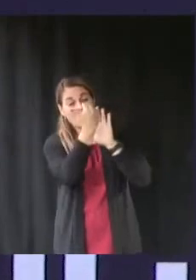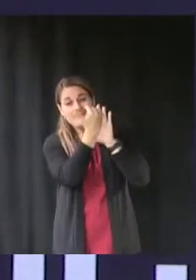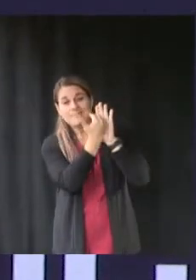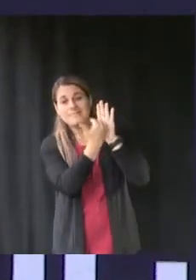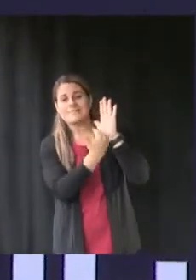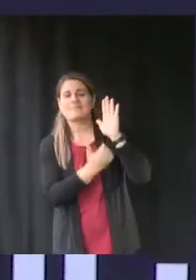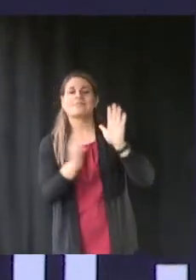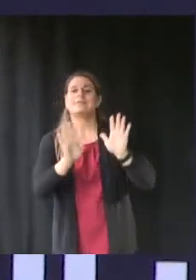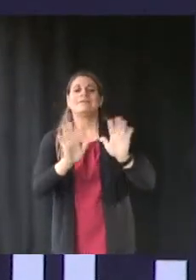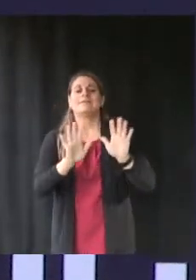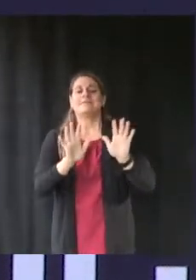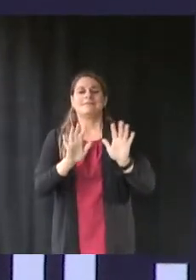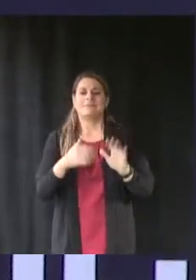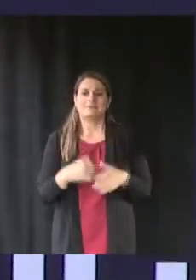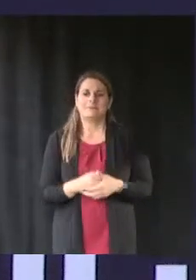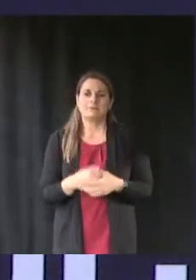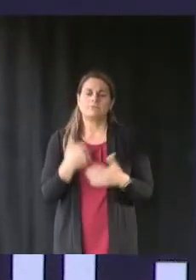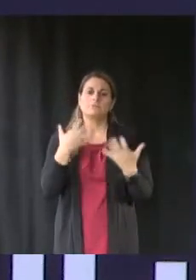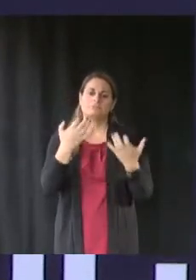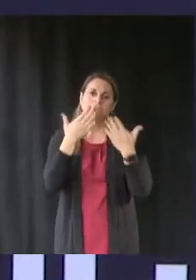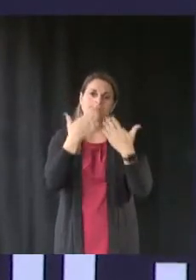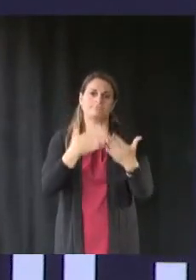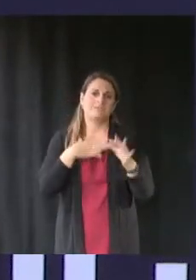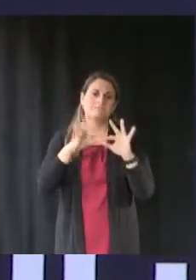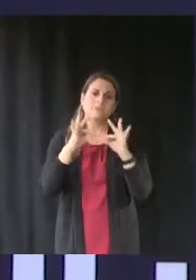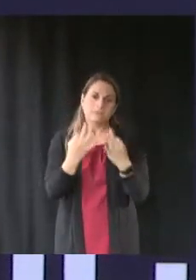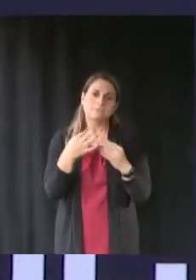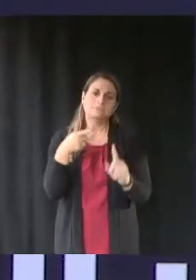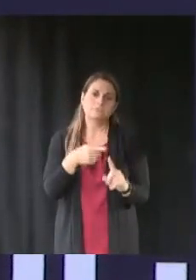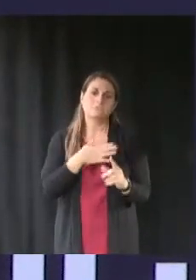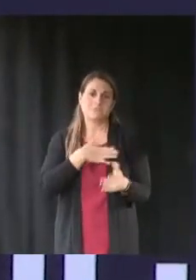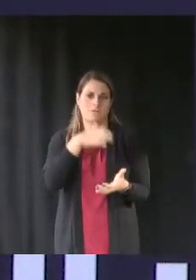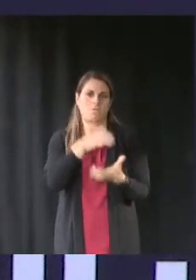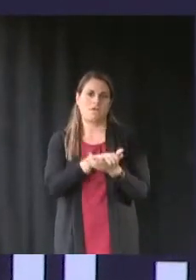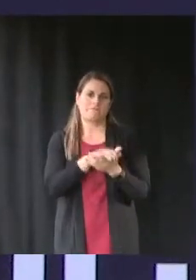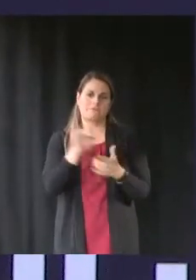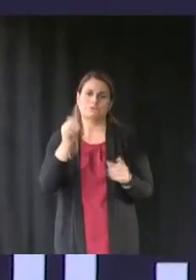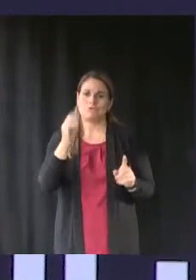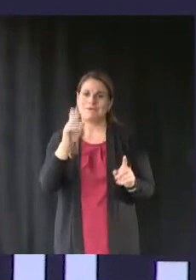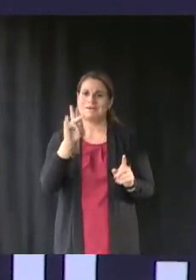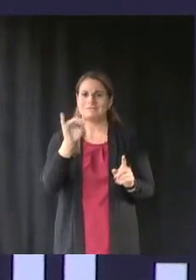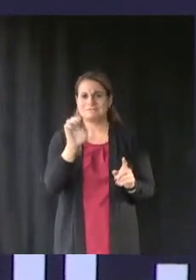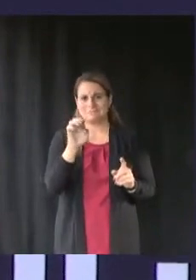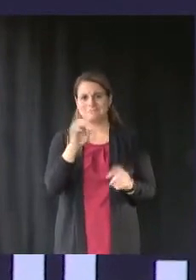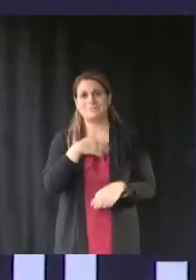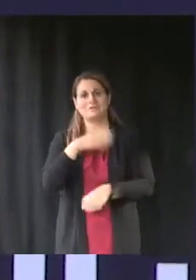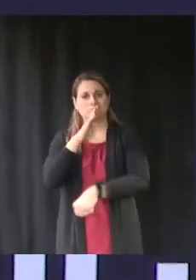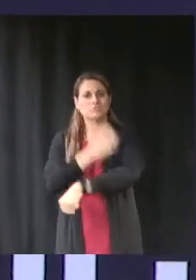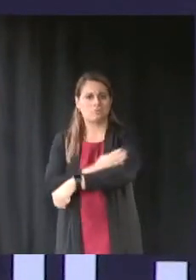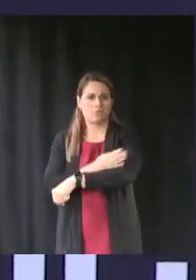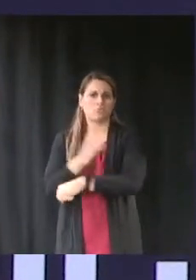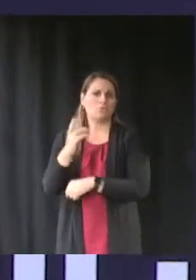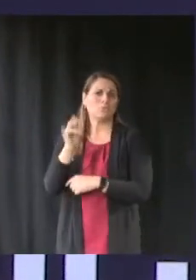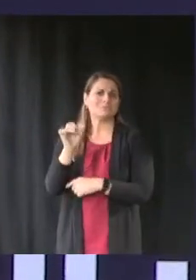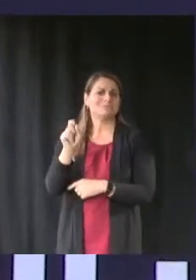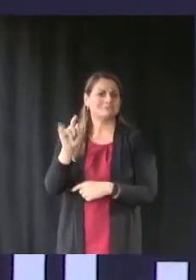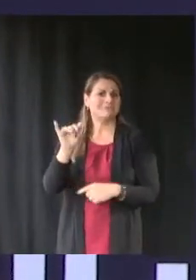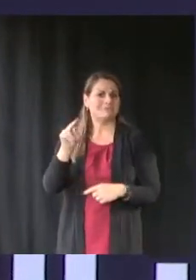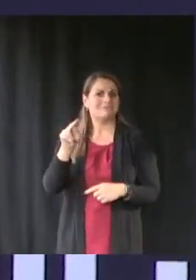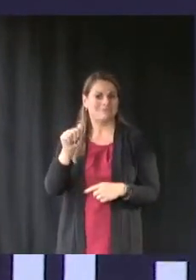my family who are here, but particularly my wife, Jackie, and my daughter, Christina, who are here today as well. And